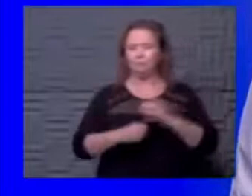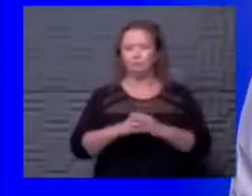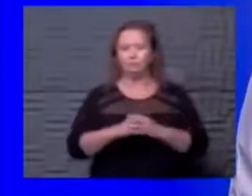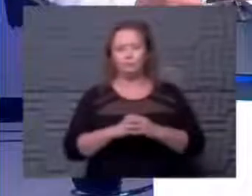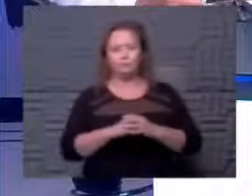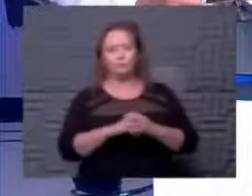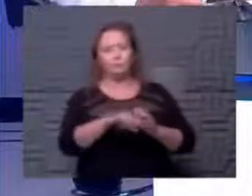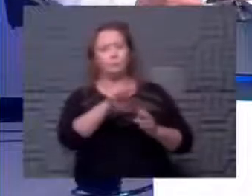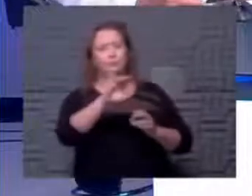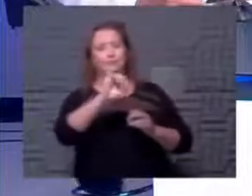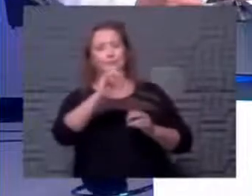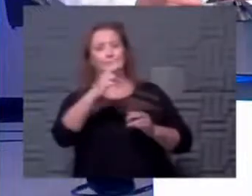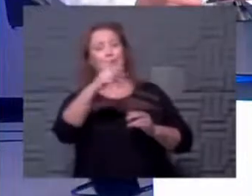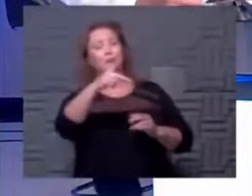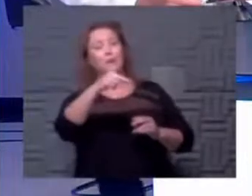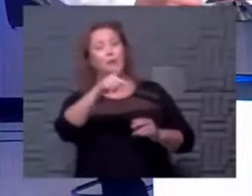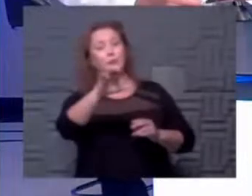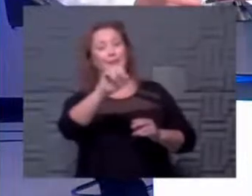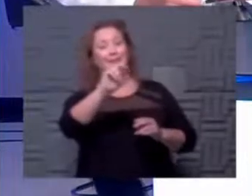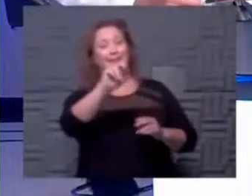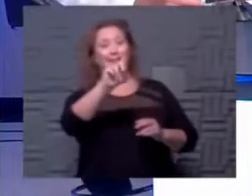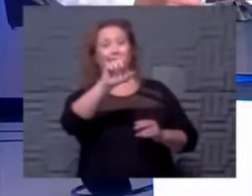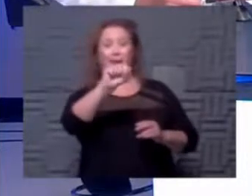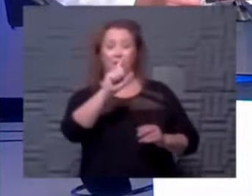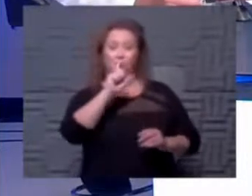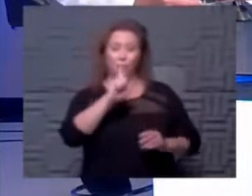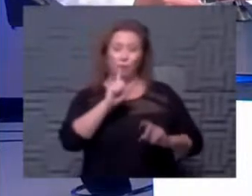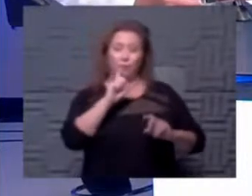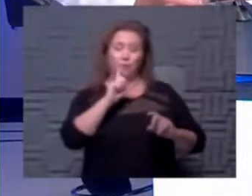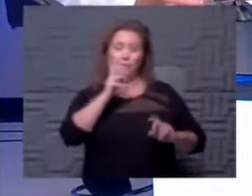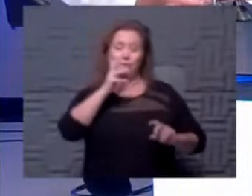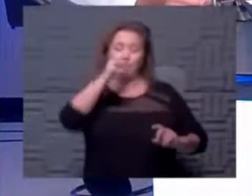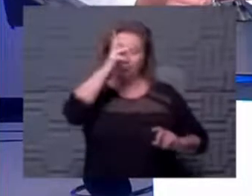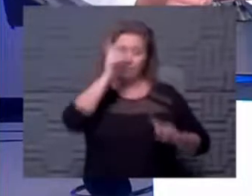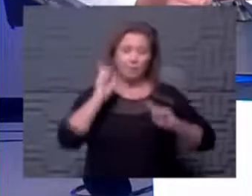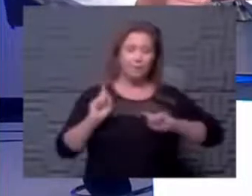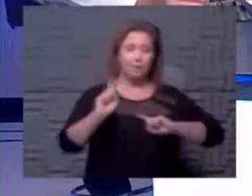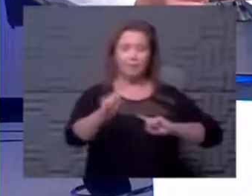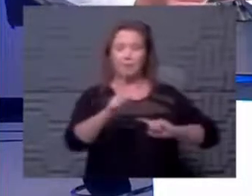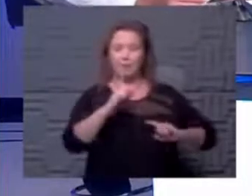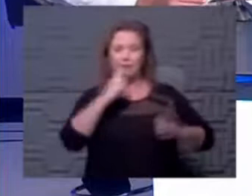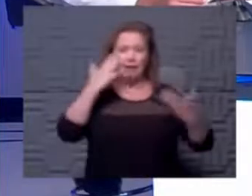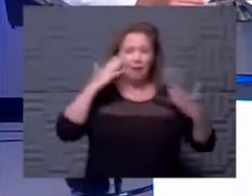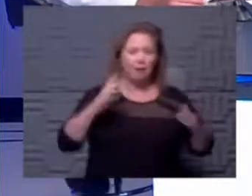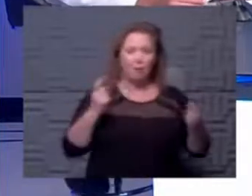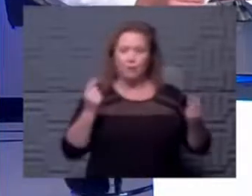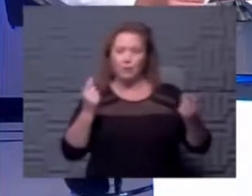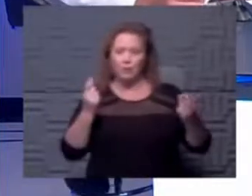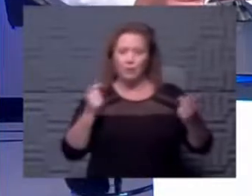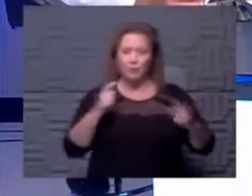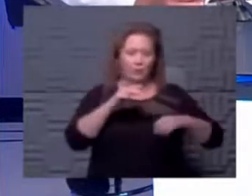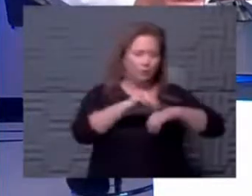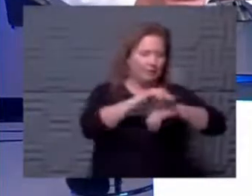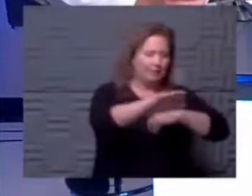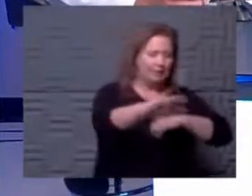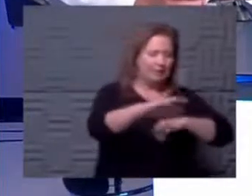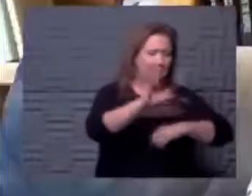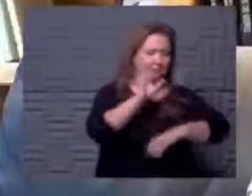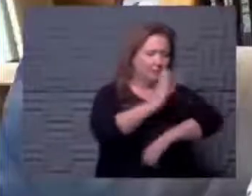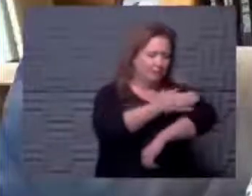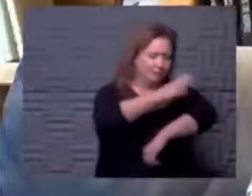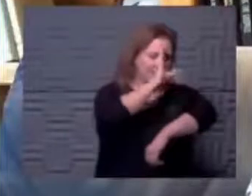Bishop Candia, I bet you have parents coming to you all the time and saying, I don't know what to do. Do I send my